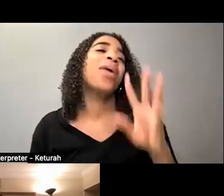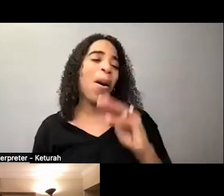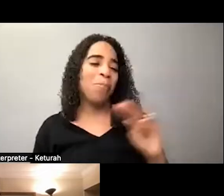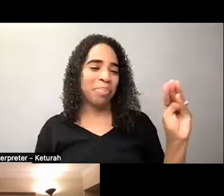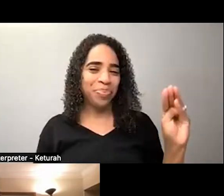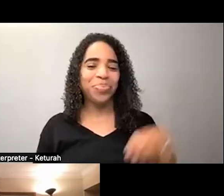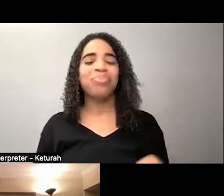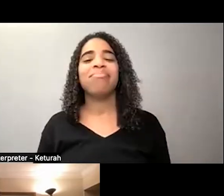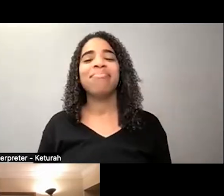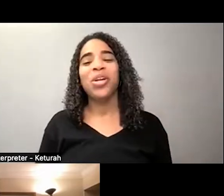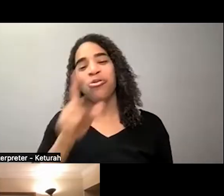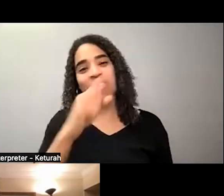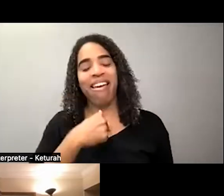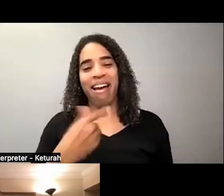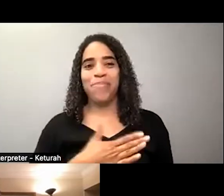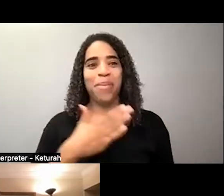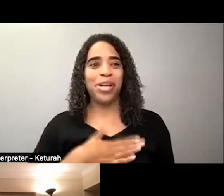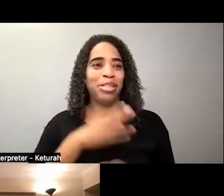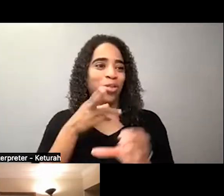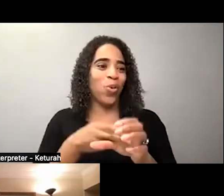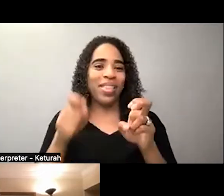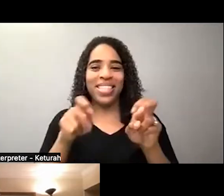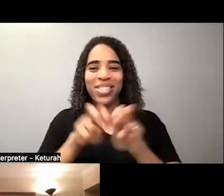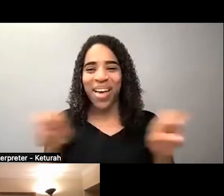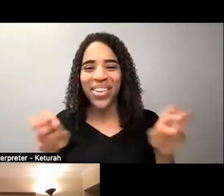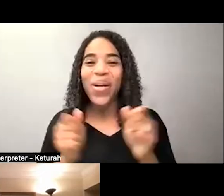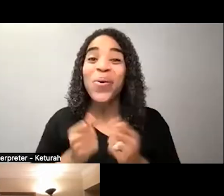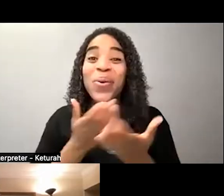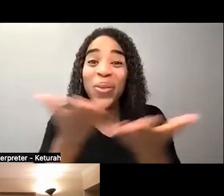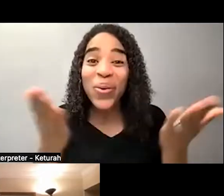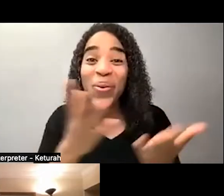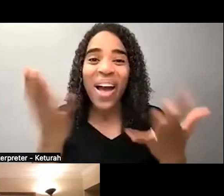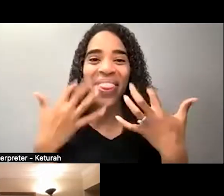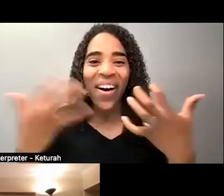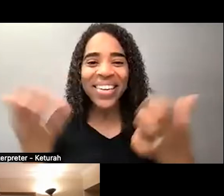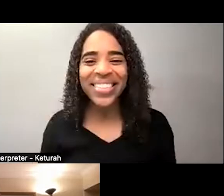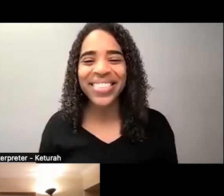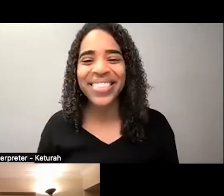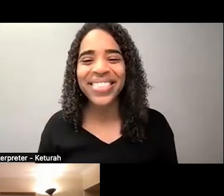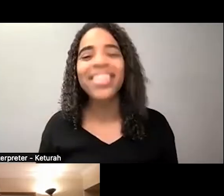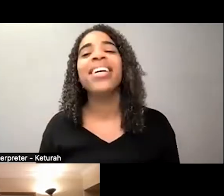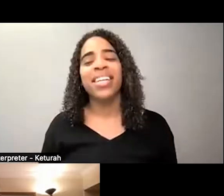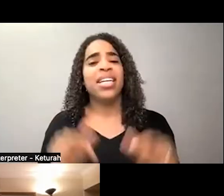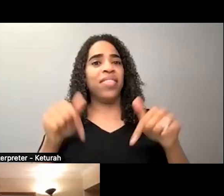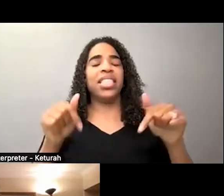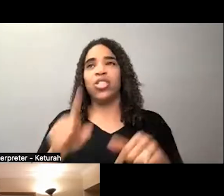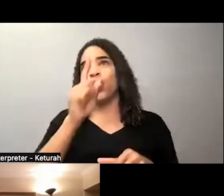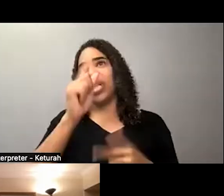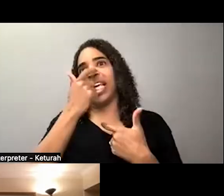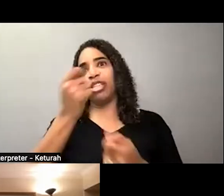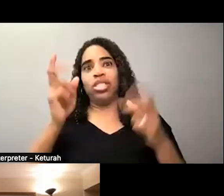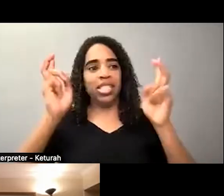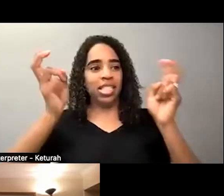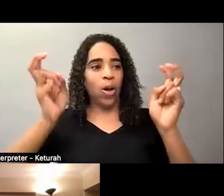I'm so happy to be here with you and your audience, and this very interesting topic that I've never